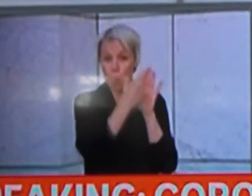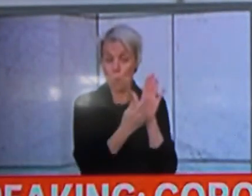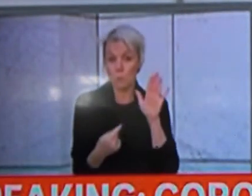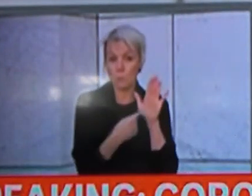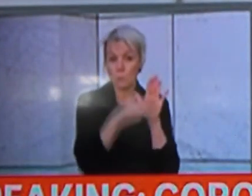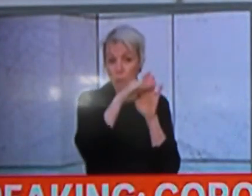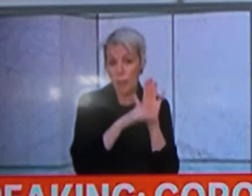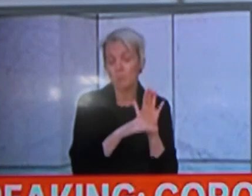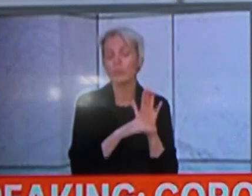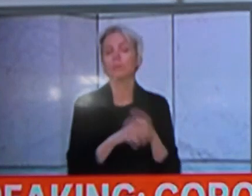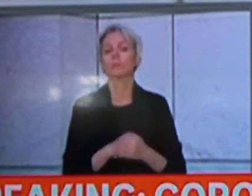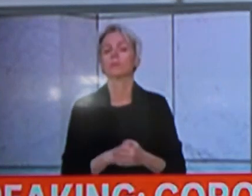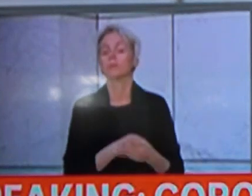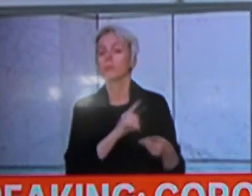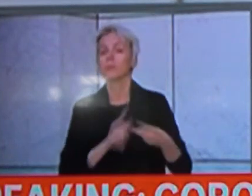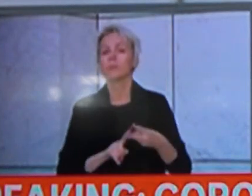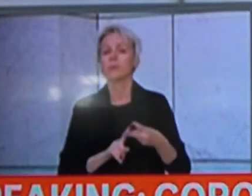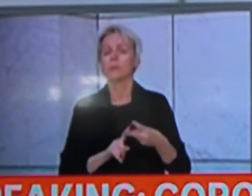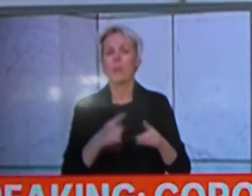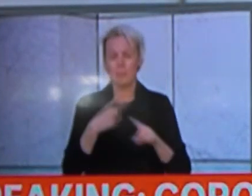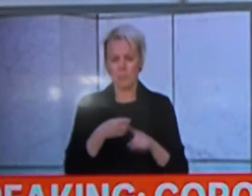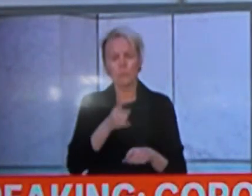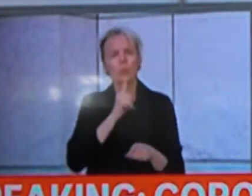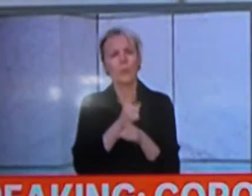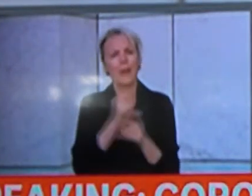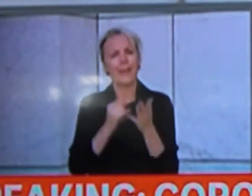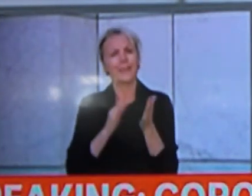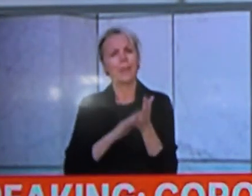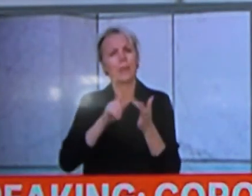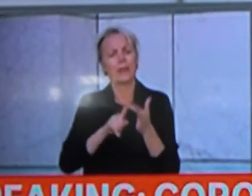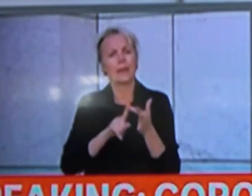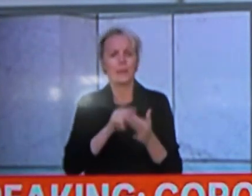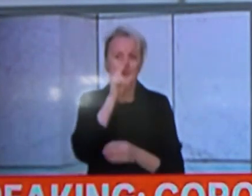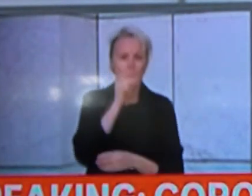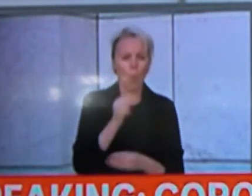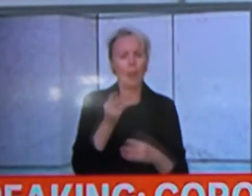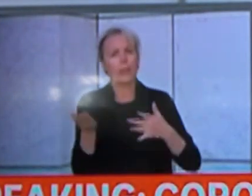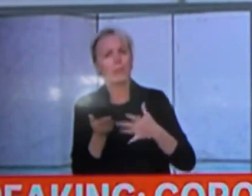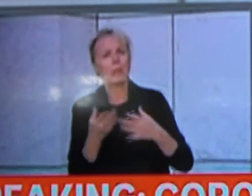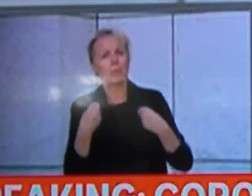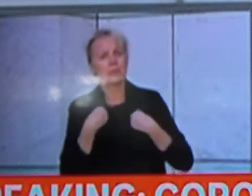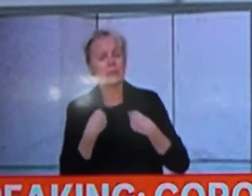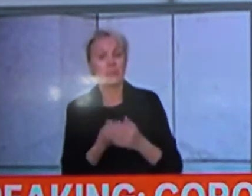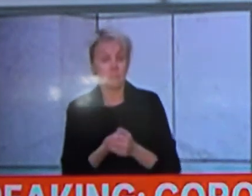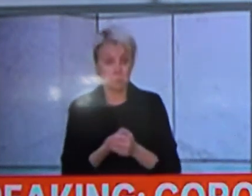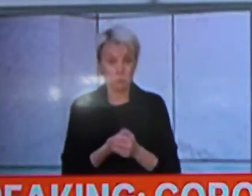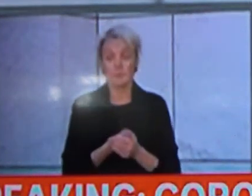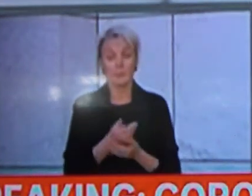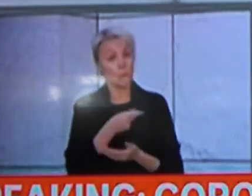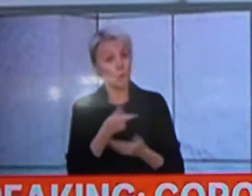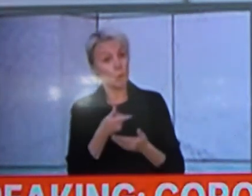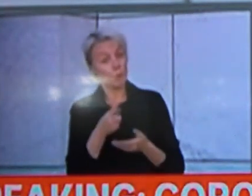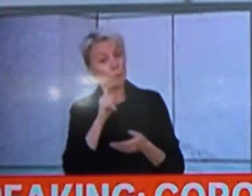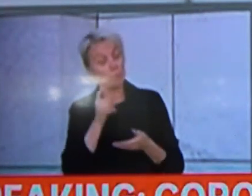a lot of the package has been focused obviously on SMEs. For the larger companies, are you open to having to maybe take